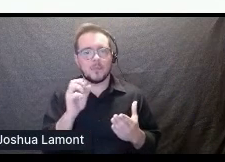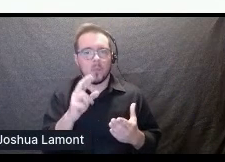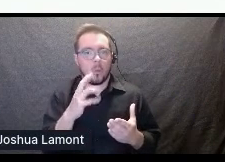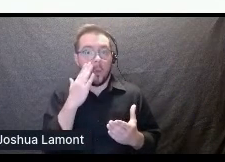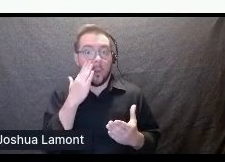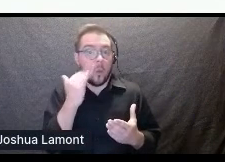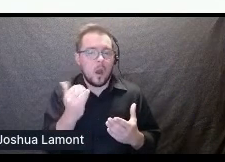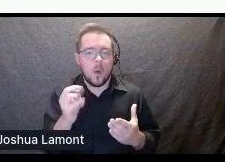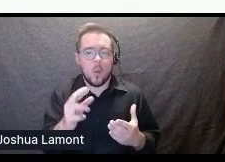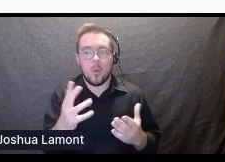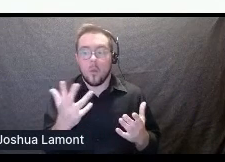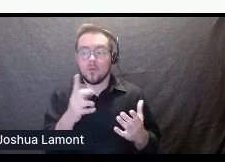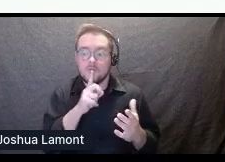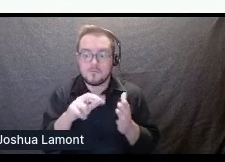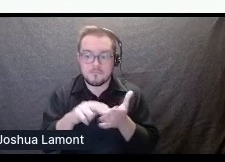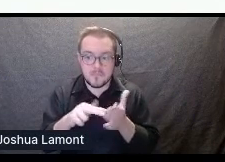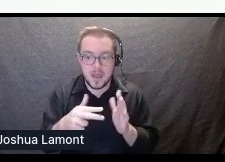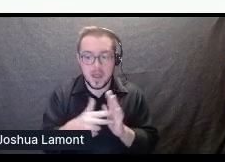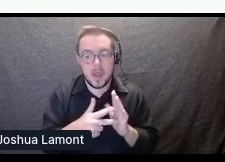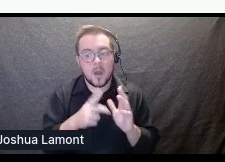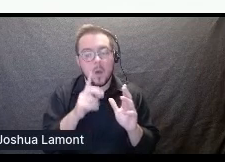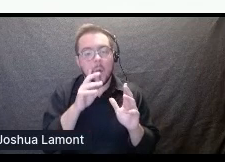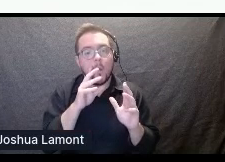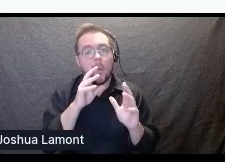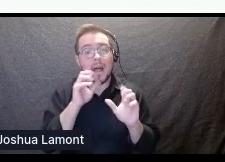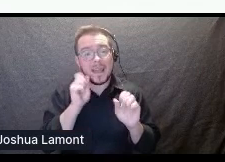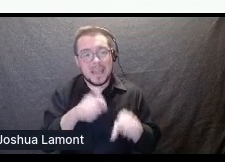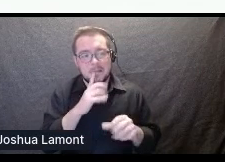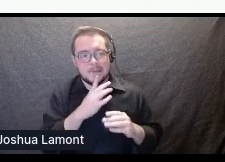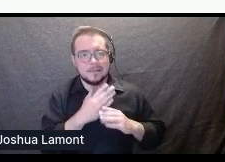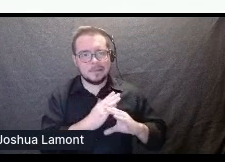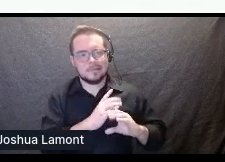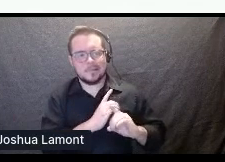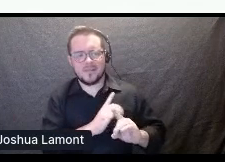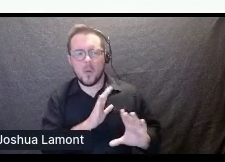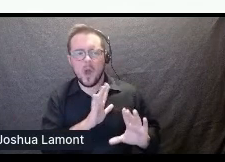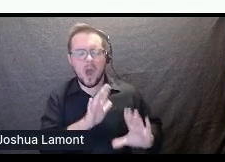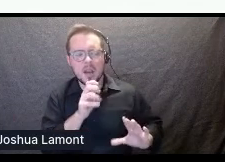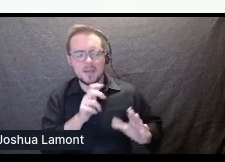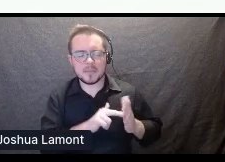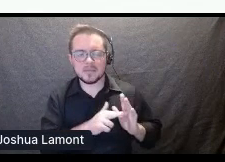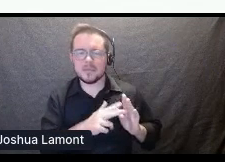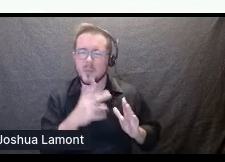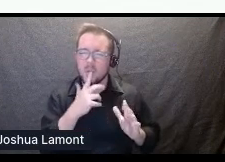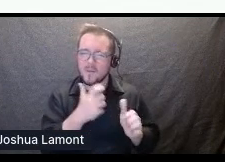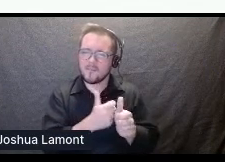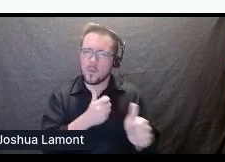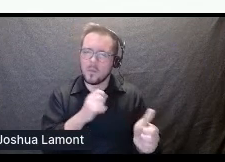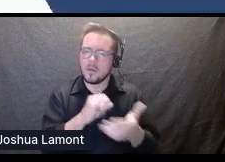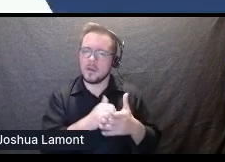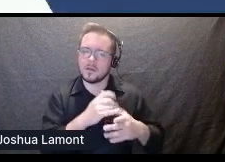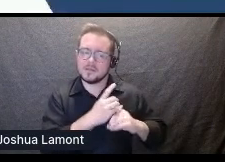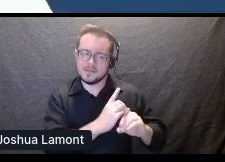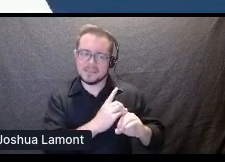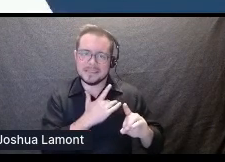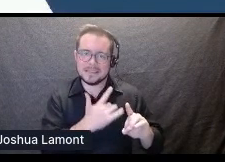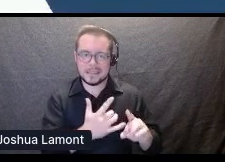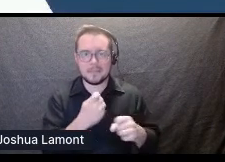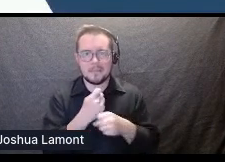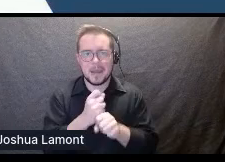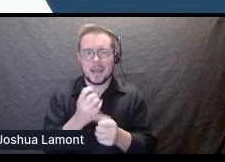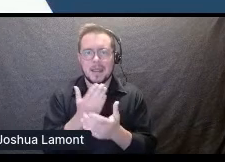meant. And while it can be easy to get defensive, we want to try to avoid that as well. Defensiveness a lot of the time only makes things